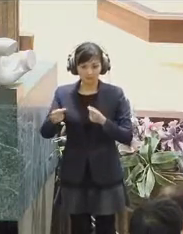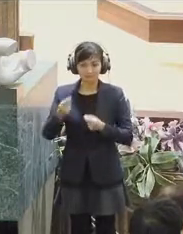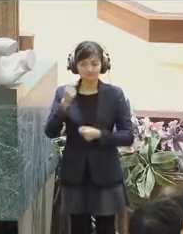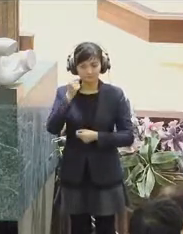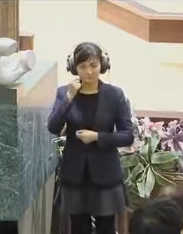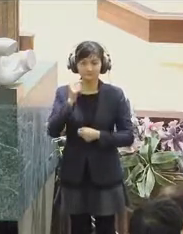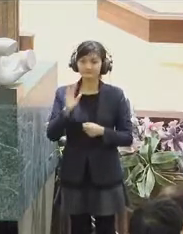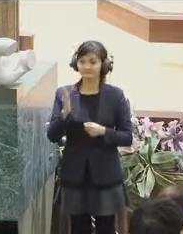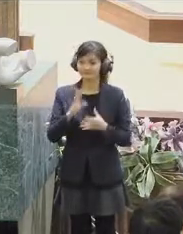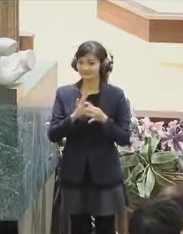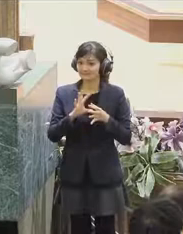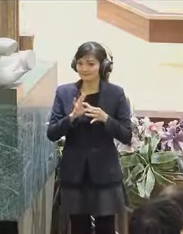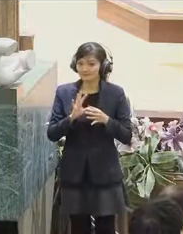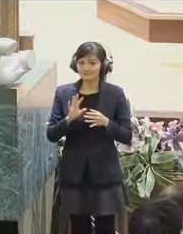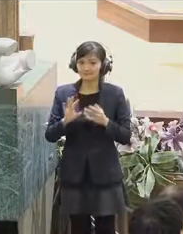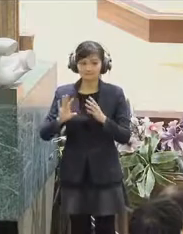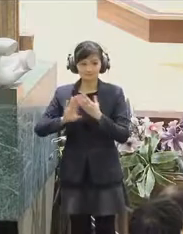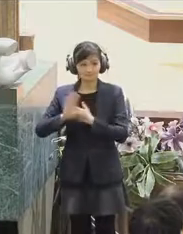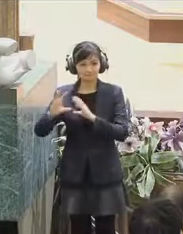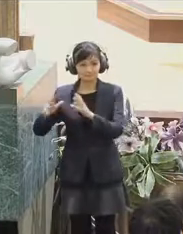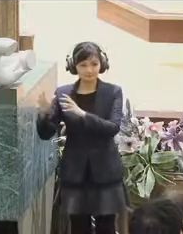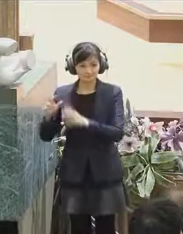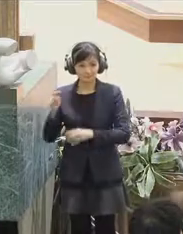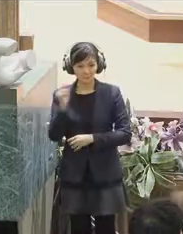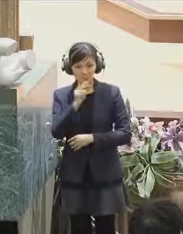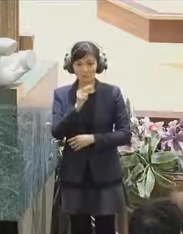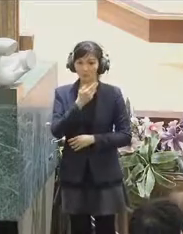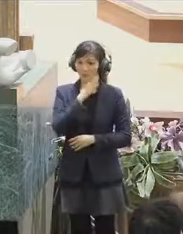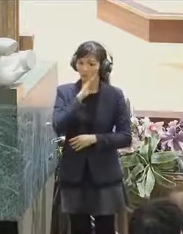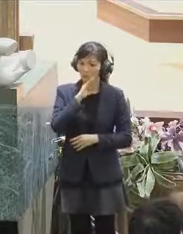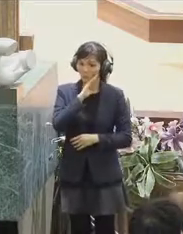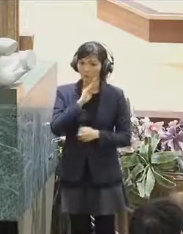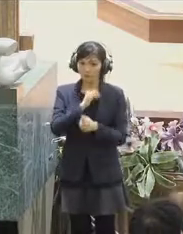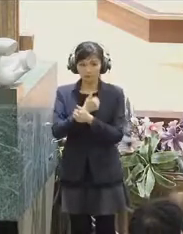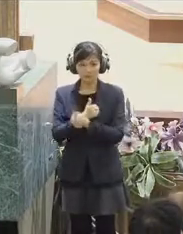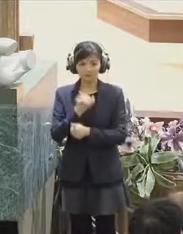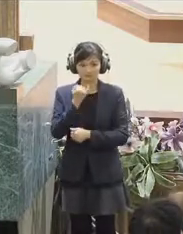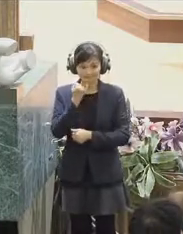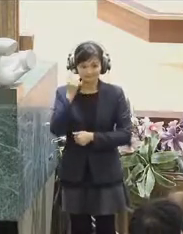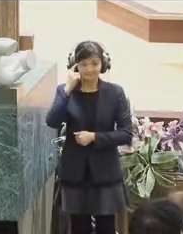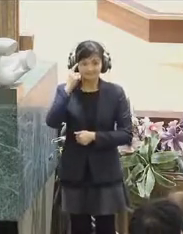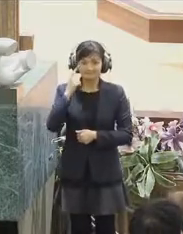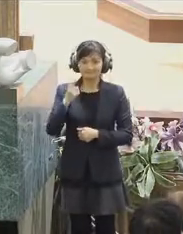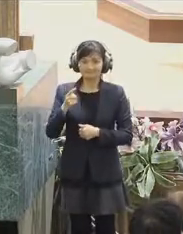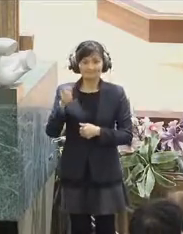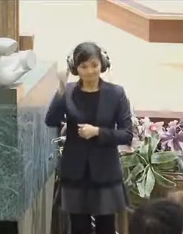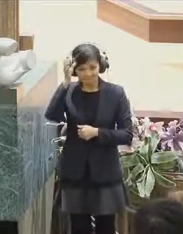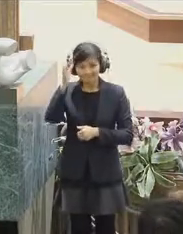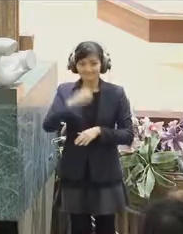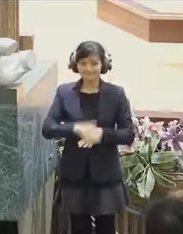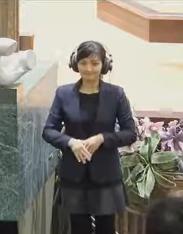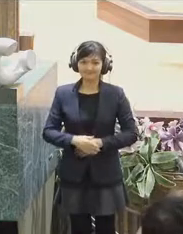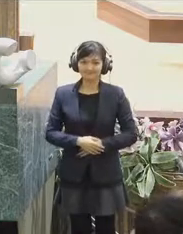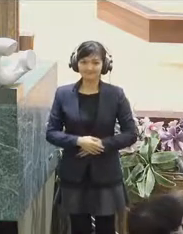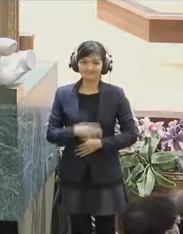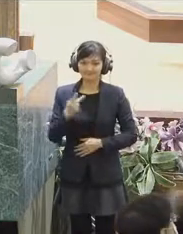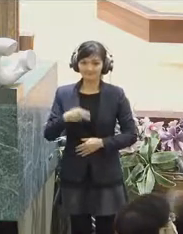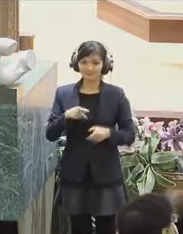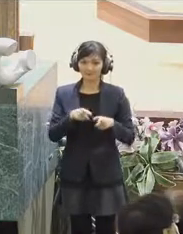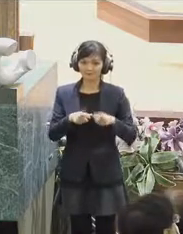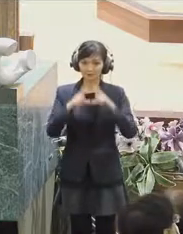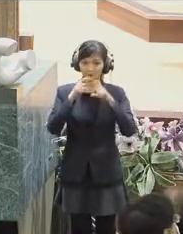back the COVID virus. And coming back to Germany, the strength, for example, of our mobile internet